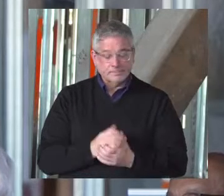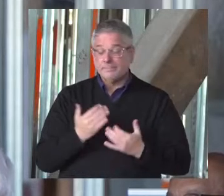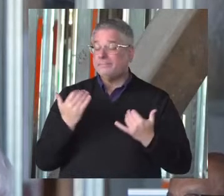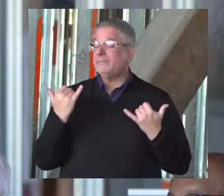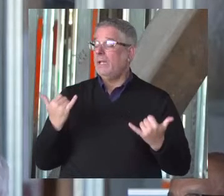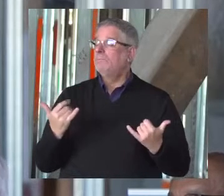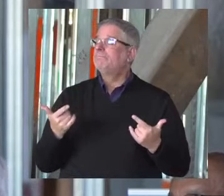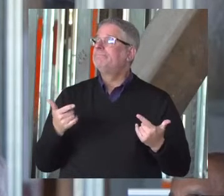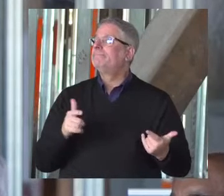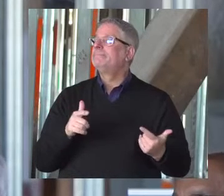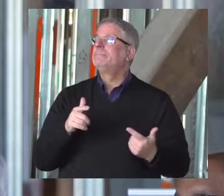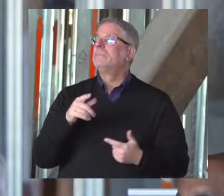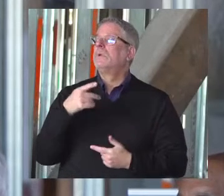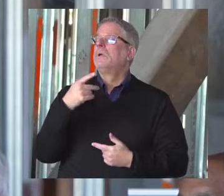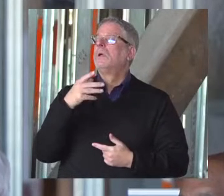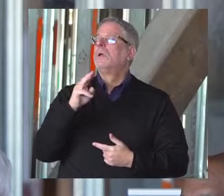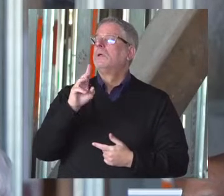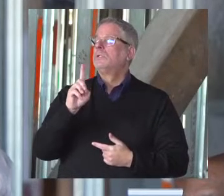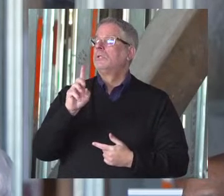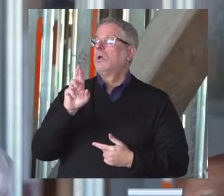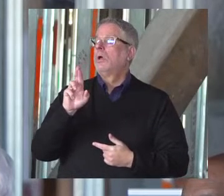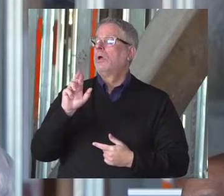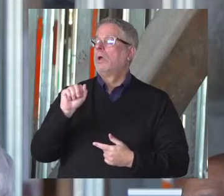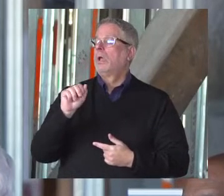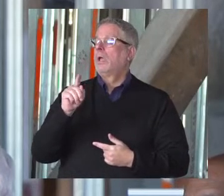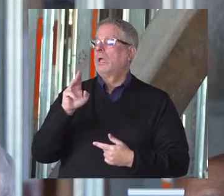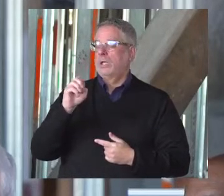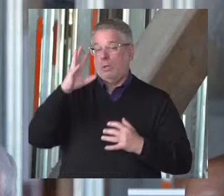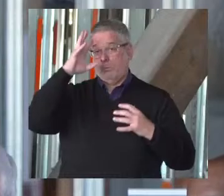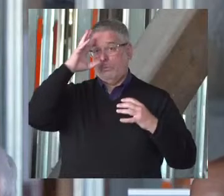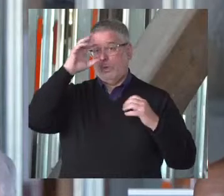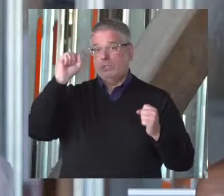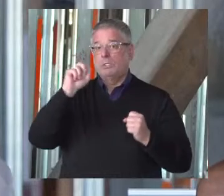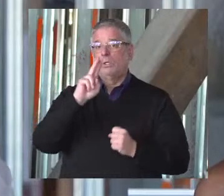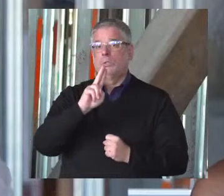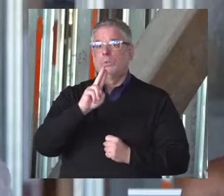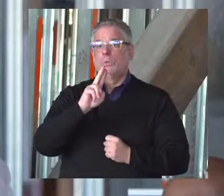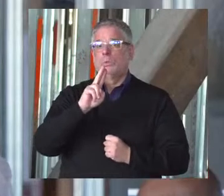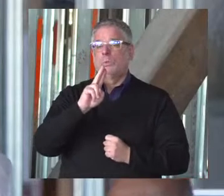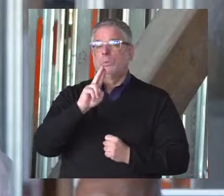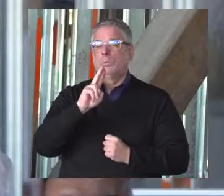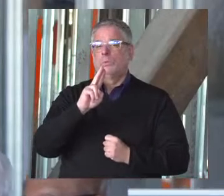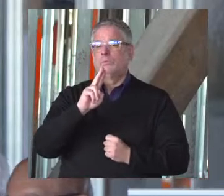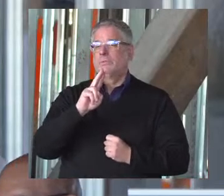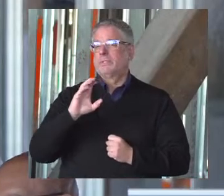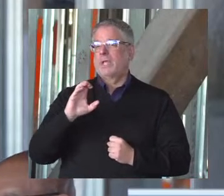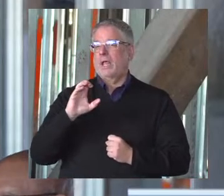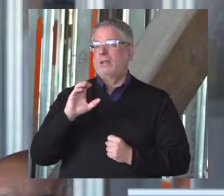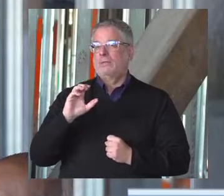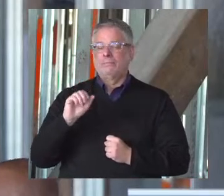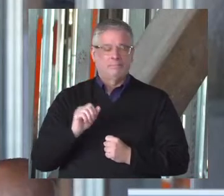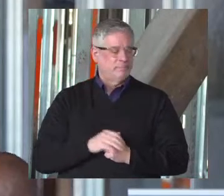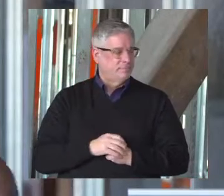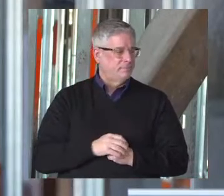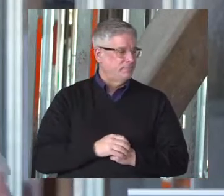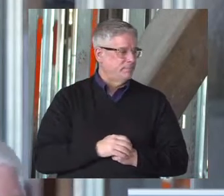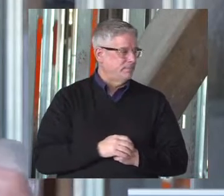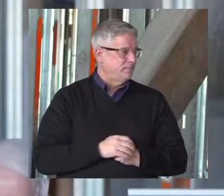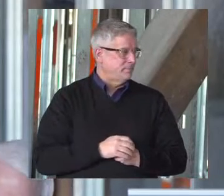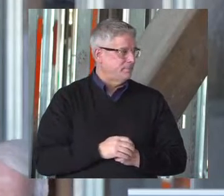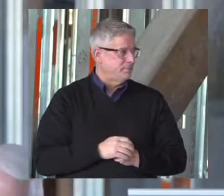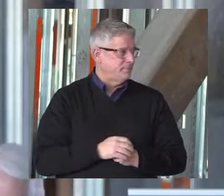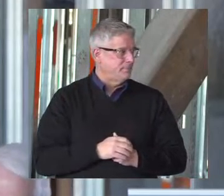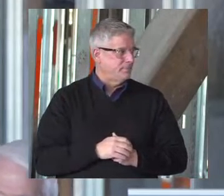Next, I'd like to introduce Professor Michael Drake, who is the president of University of California, and a large part of the reason we're here today, sir. Very much appreciate